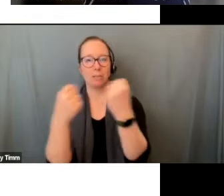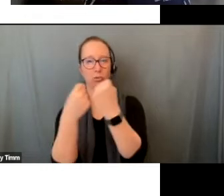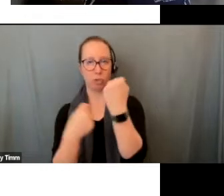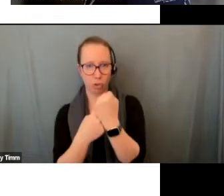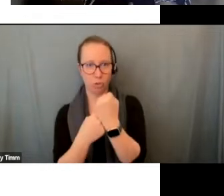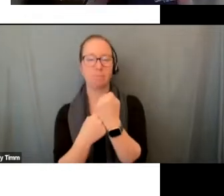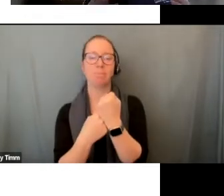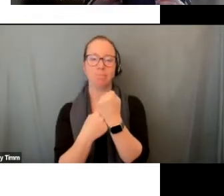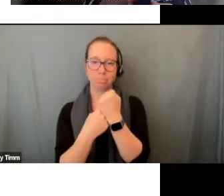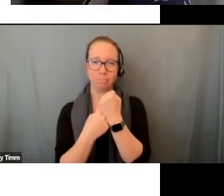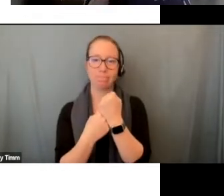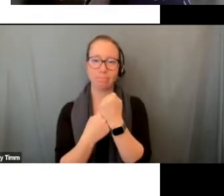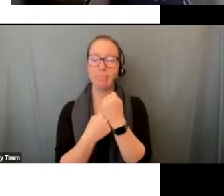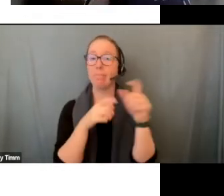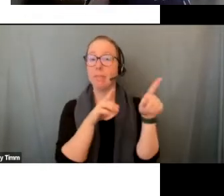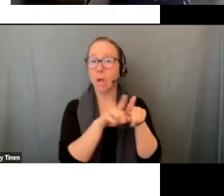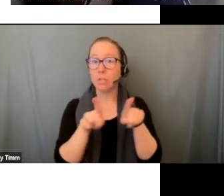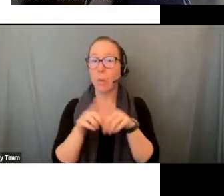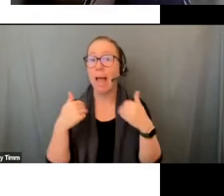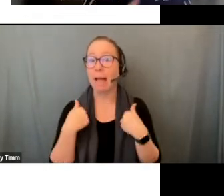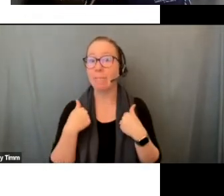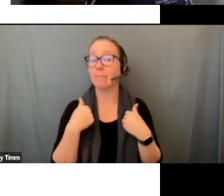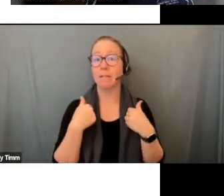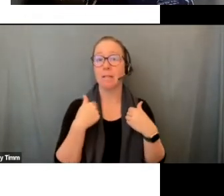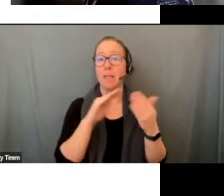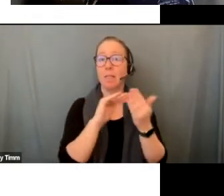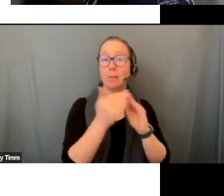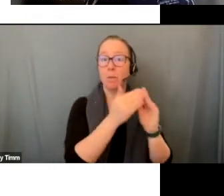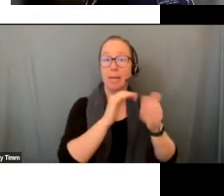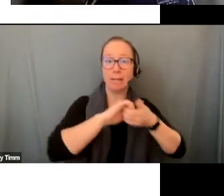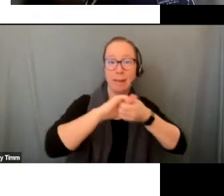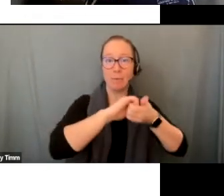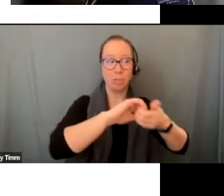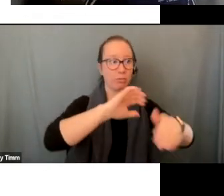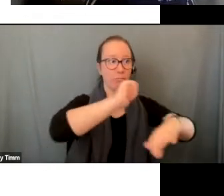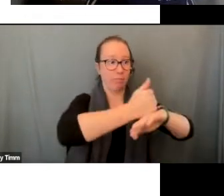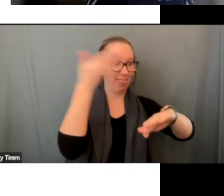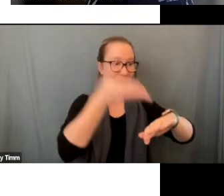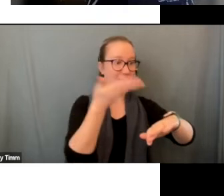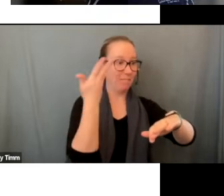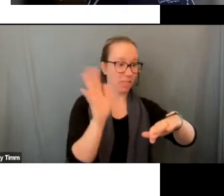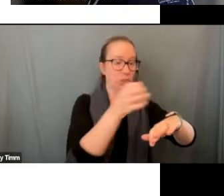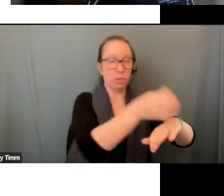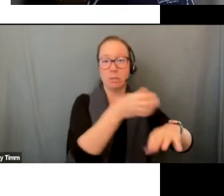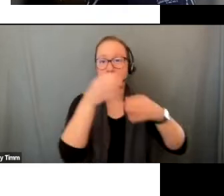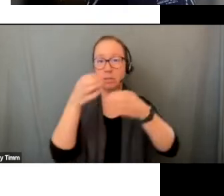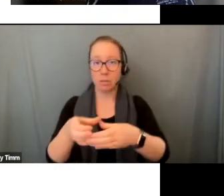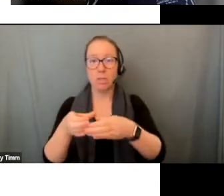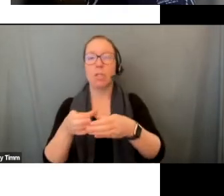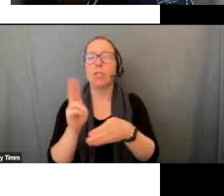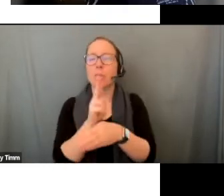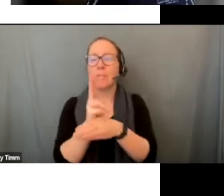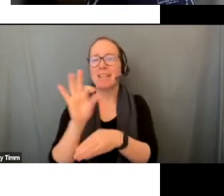those existing, it also takes the existing community collaboration that is there, and by using these 9 core elements,